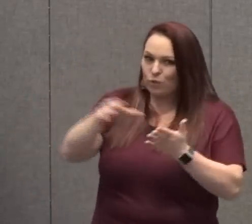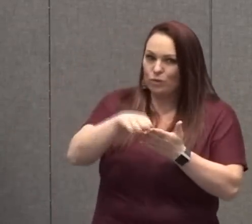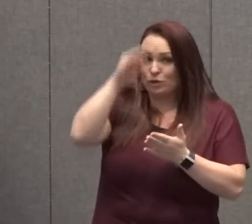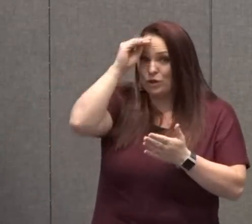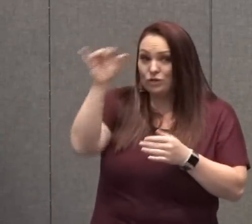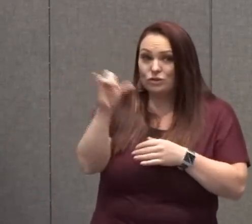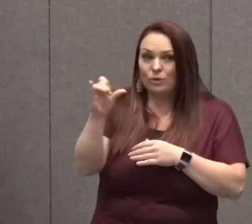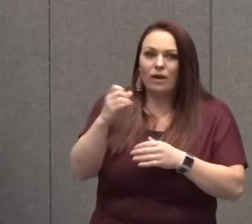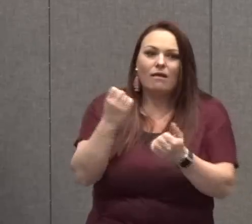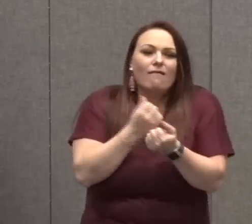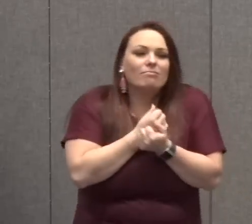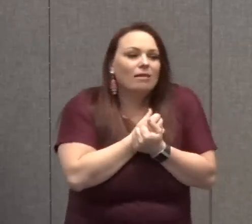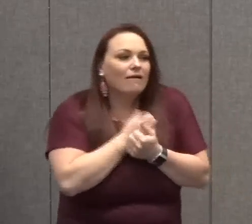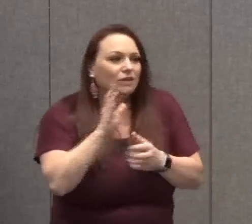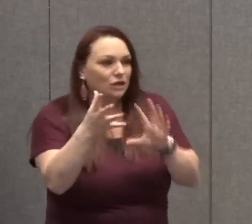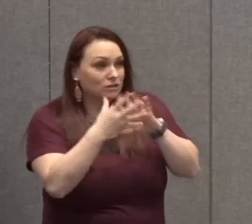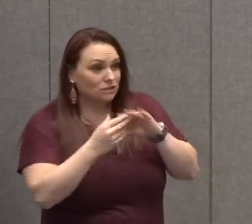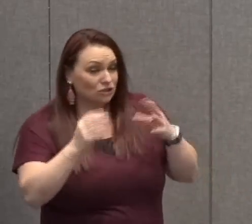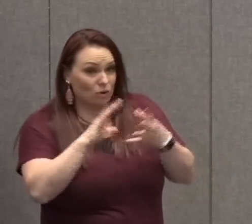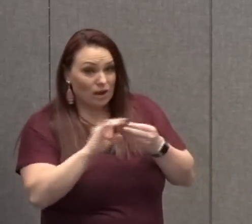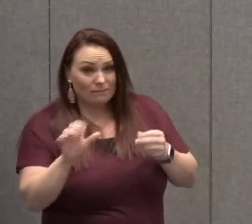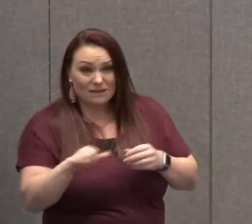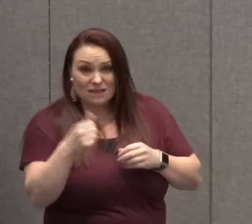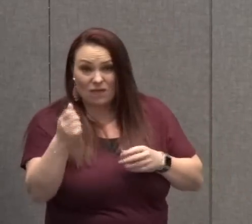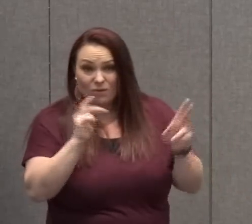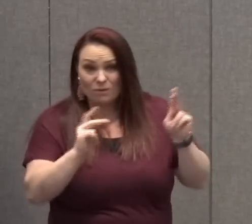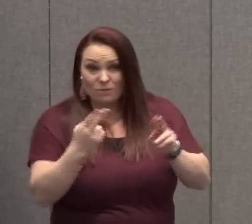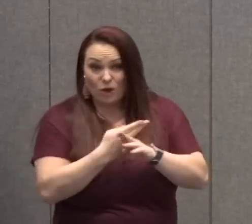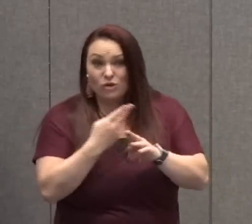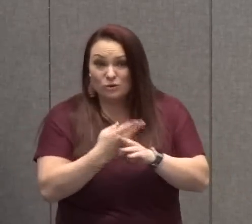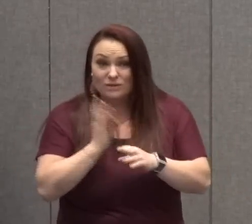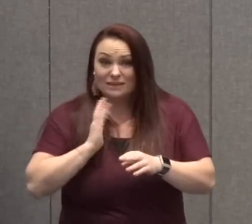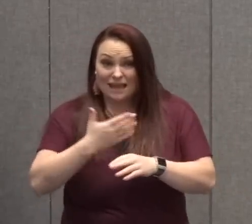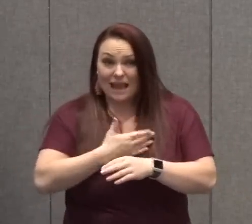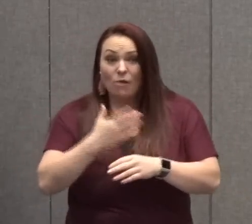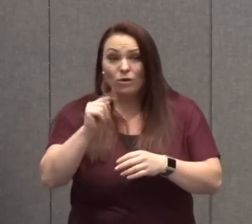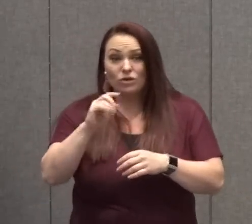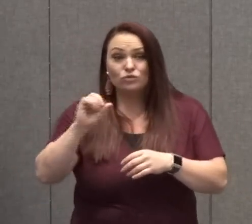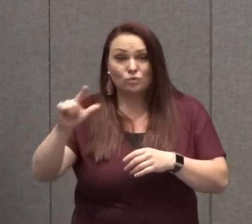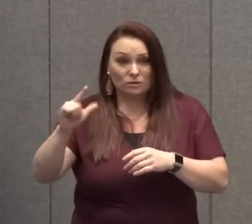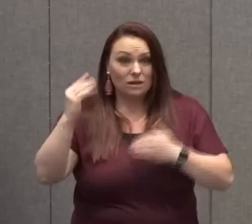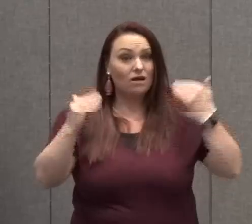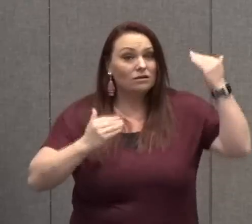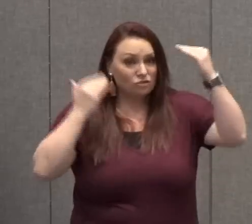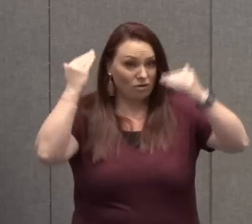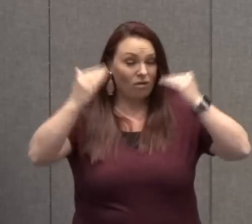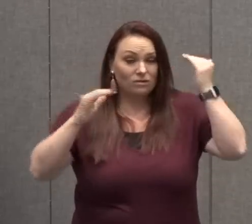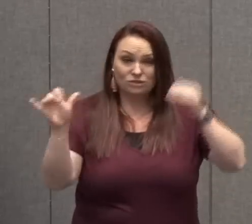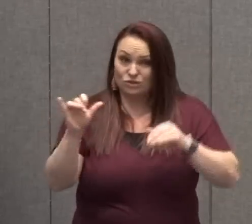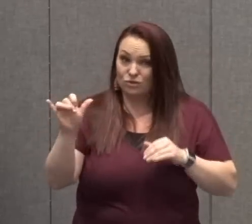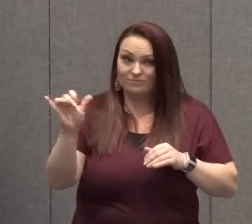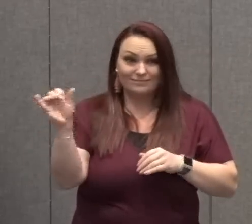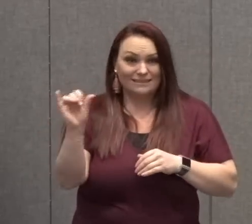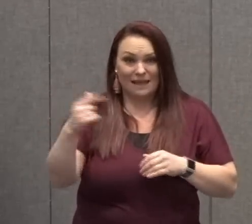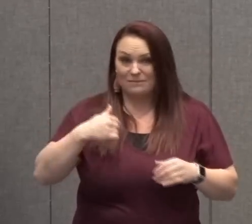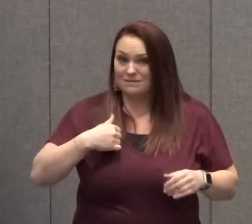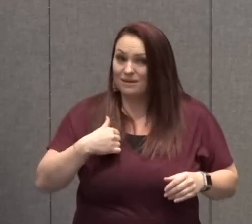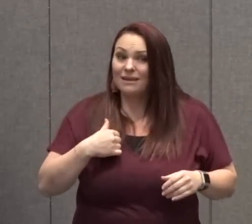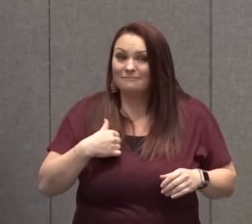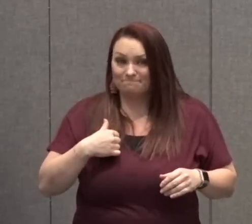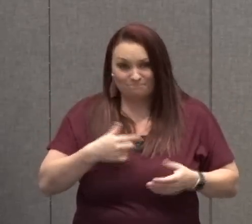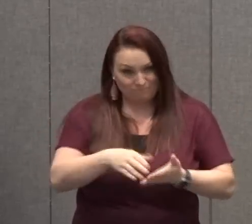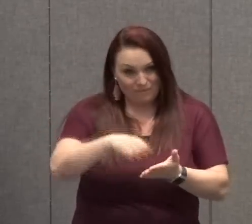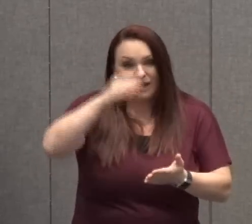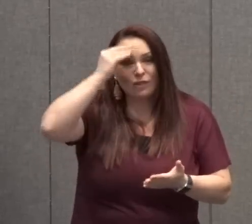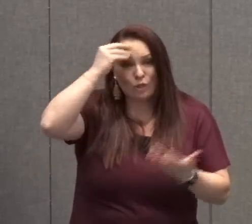And I love her story. Because others are using our tools also, not just kids, grownups too. Just like I did. Right, and I'm